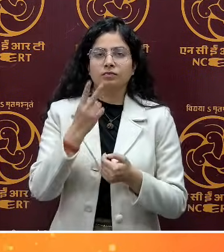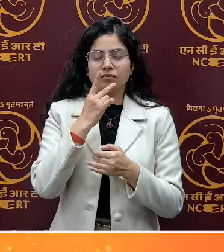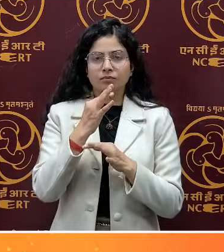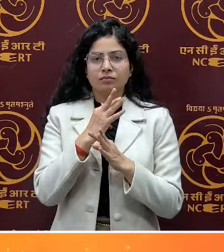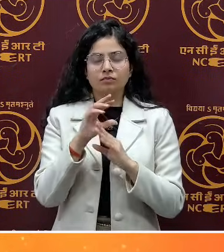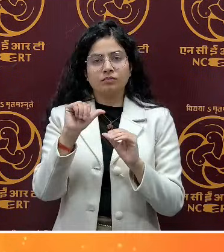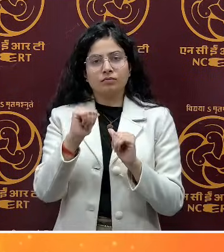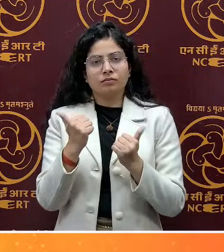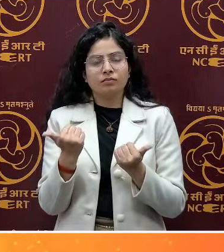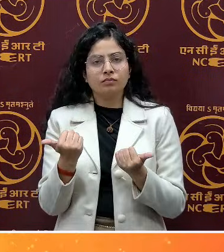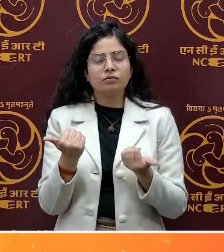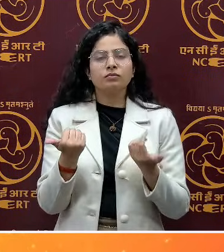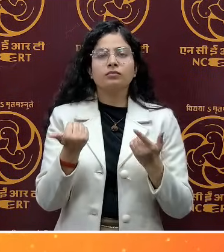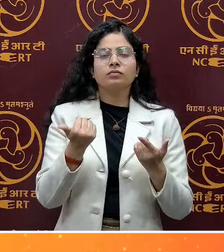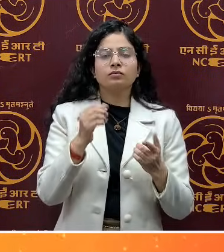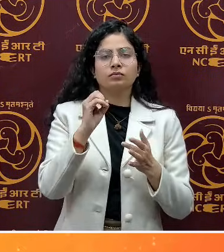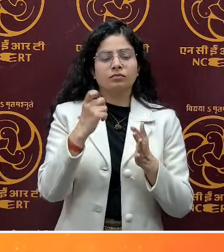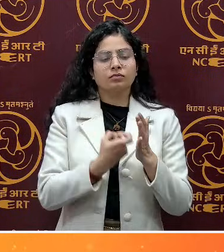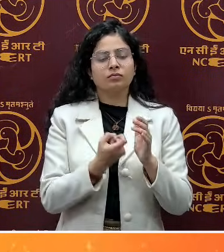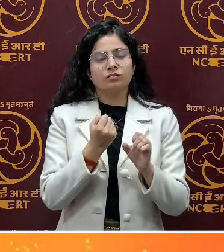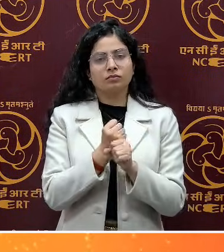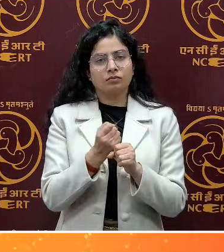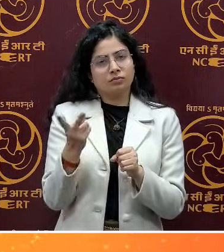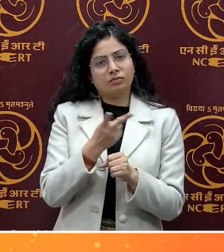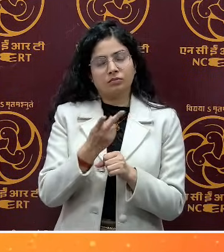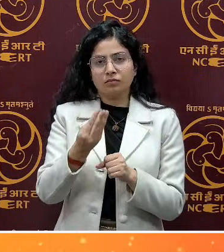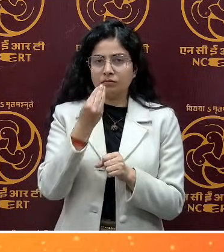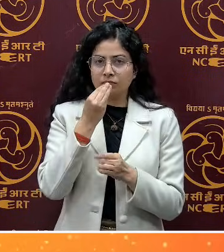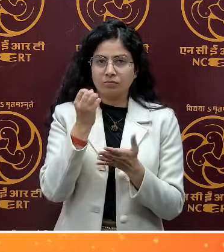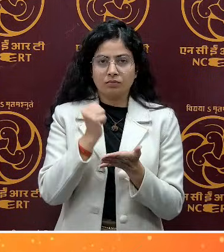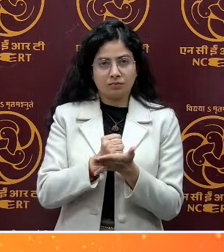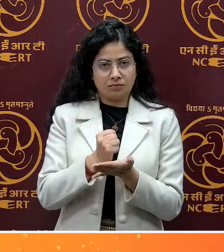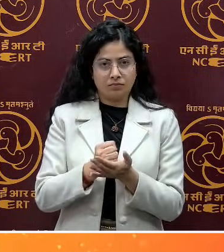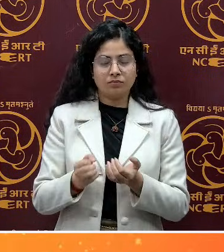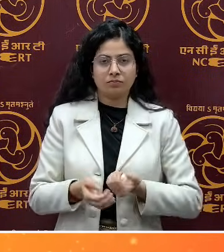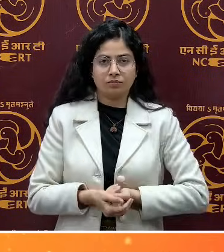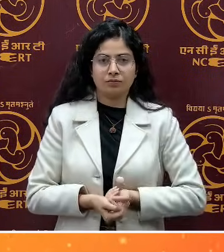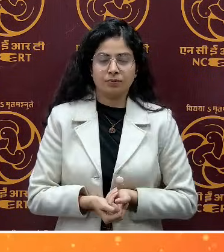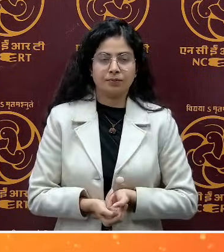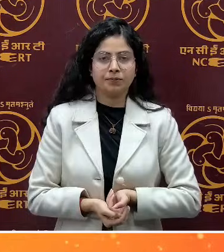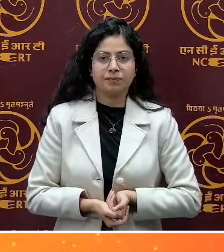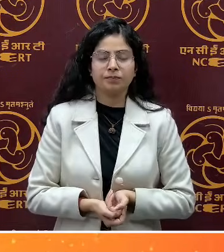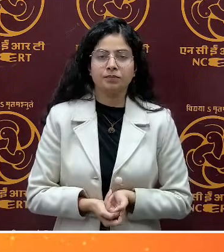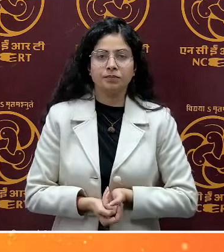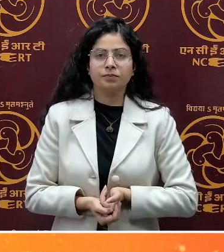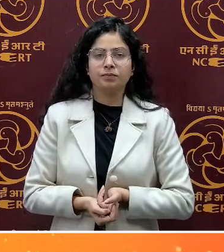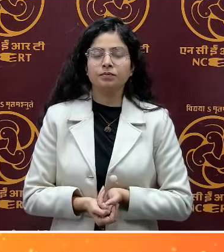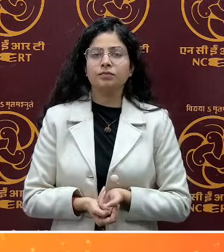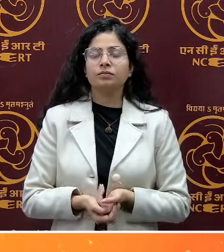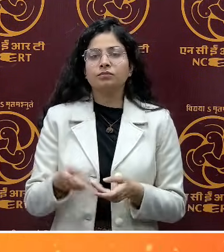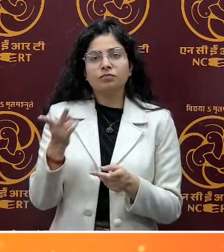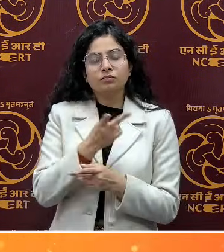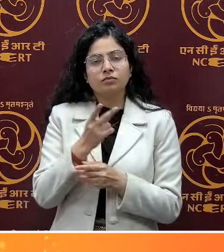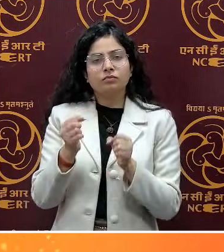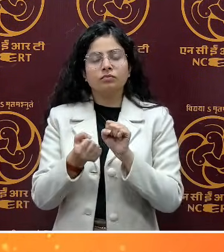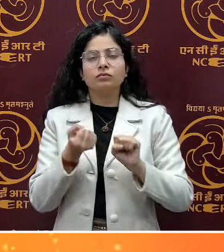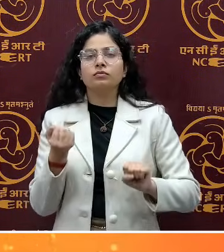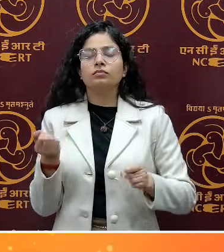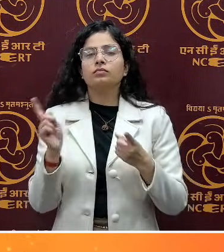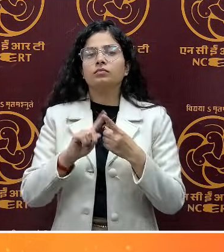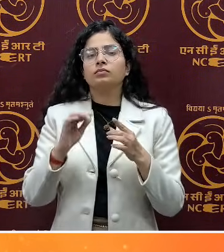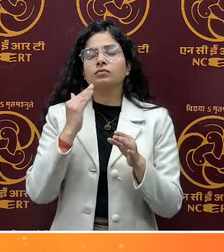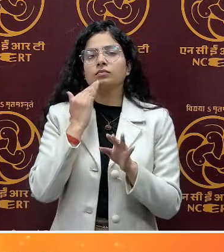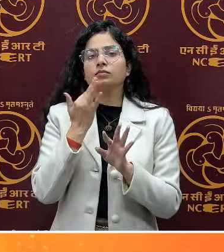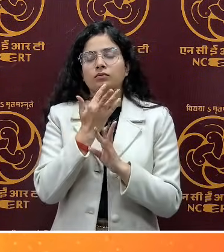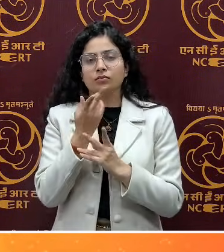other organism needs food. Yes. That's the basic requirement, right? So, competition occurs between the